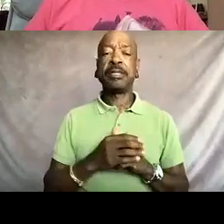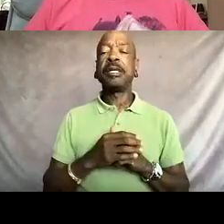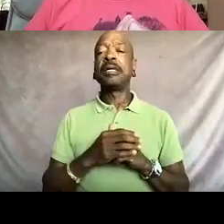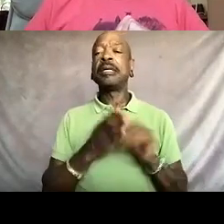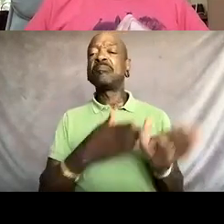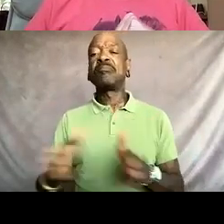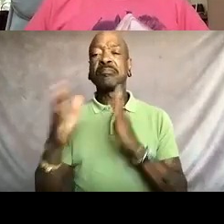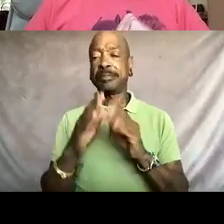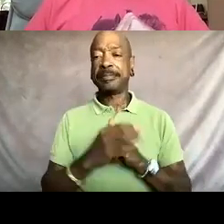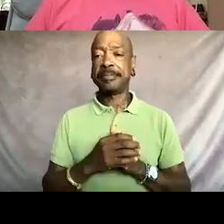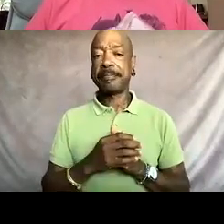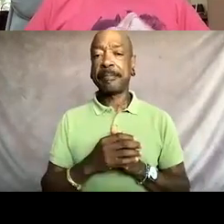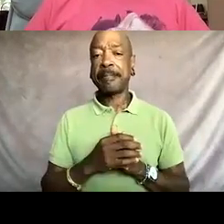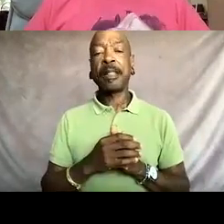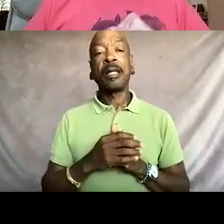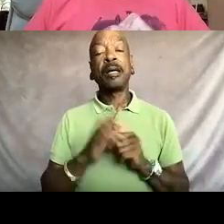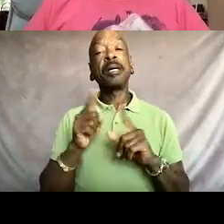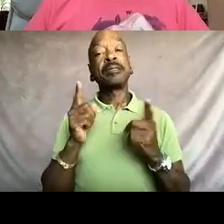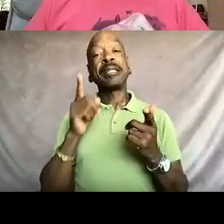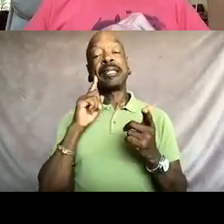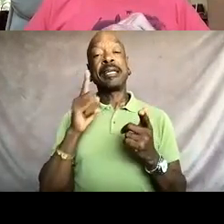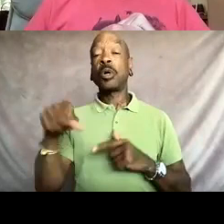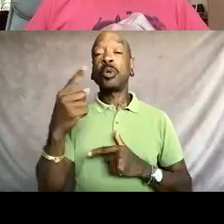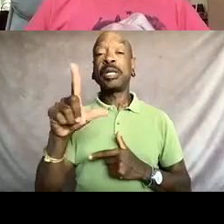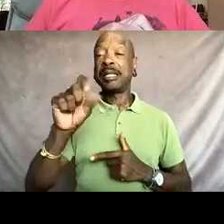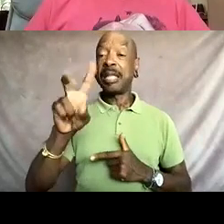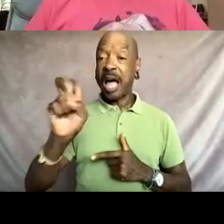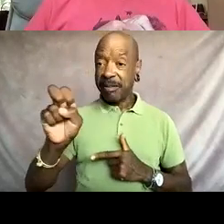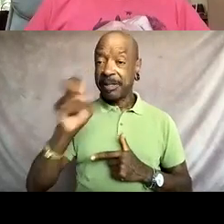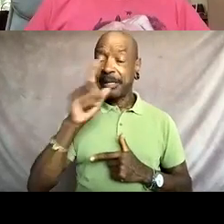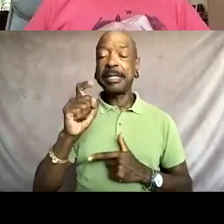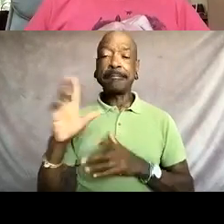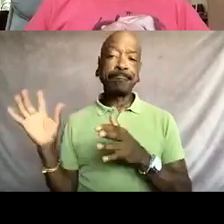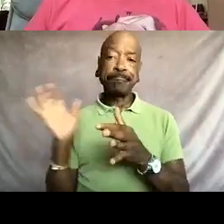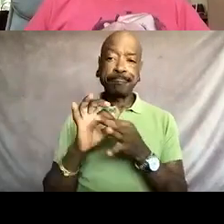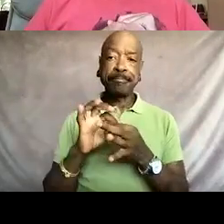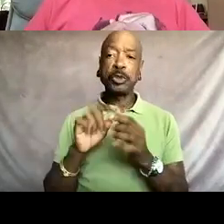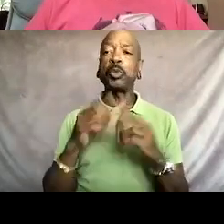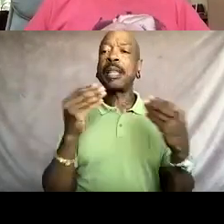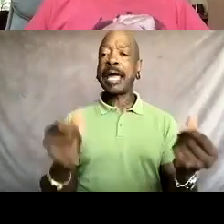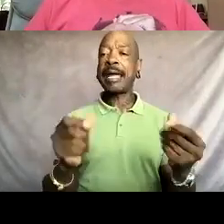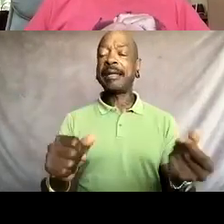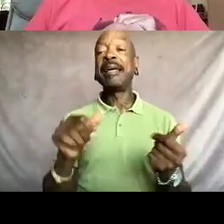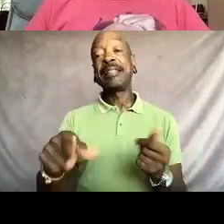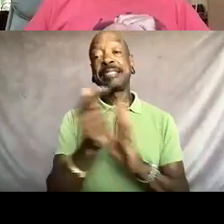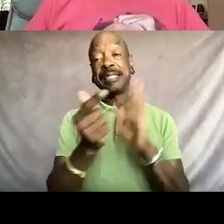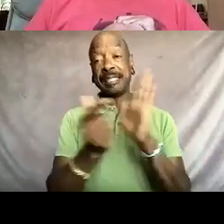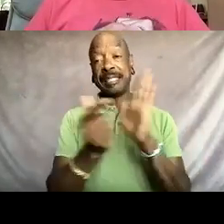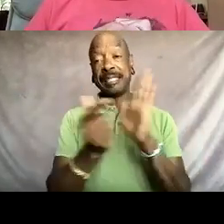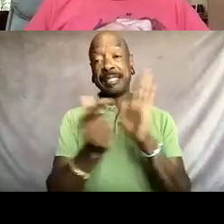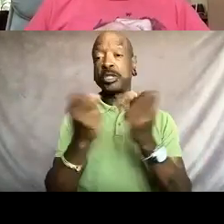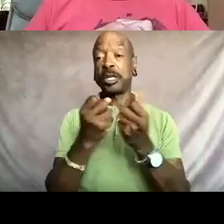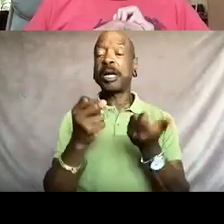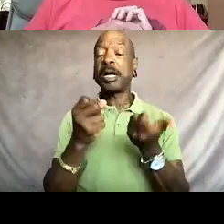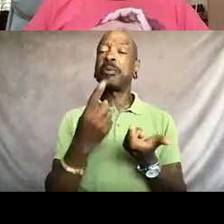But yeah, ultimately, I think only love can put us in right relationship to land. And this being a legal workshop, I just want to say, like, that